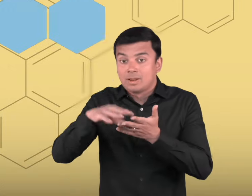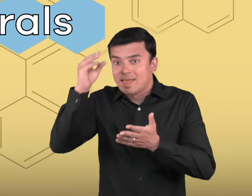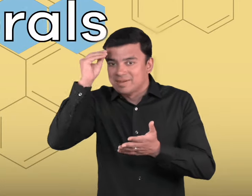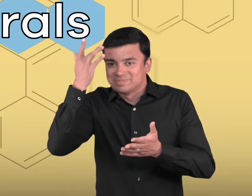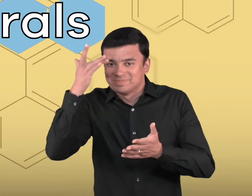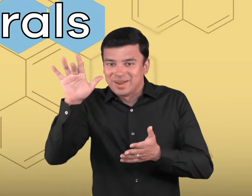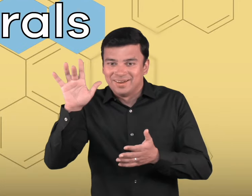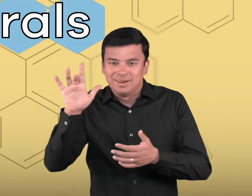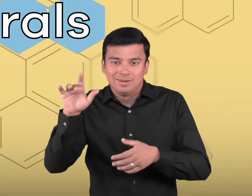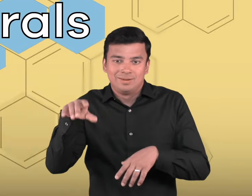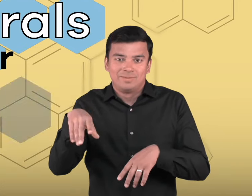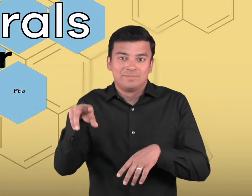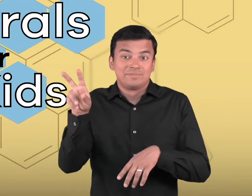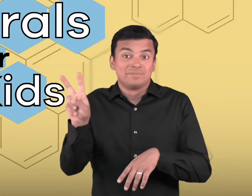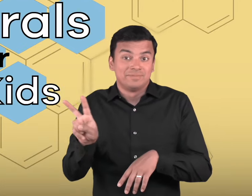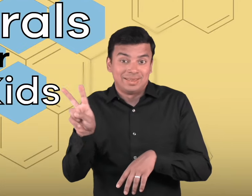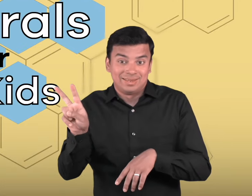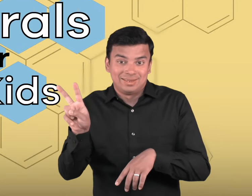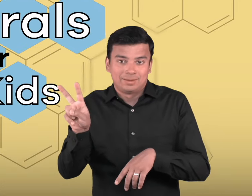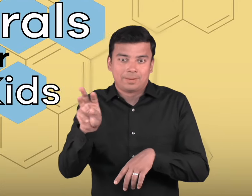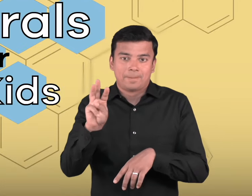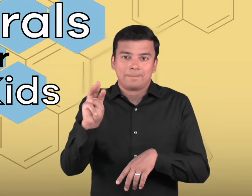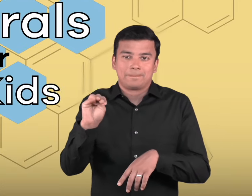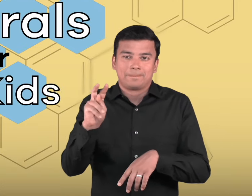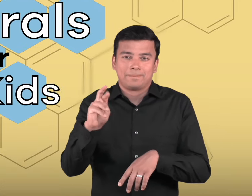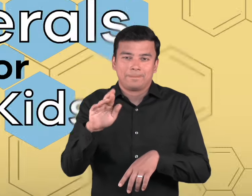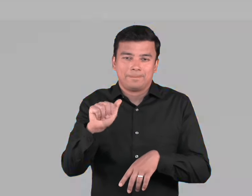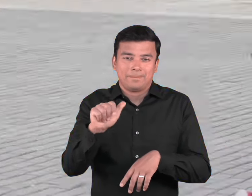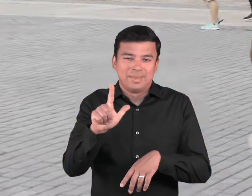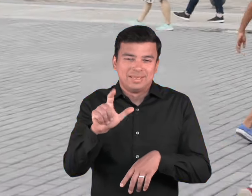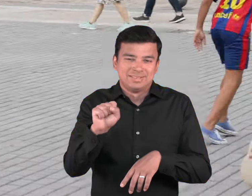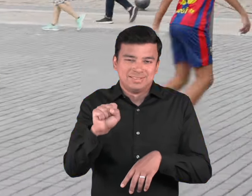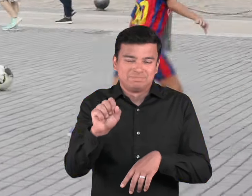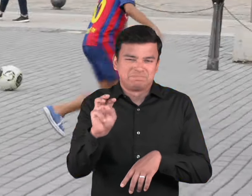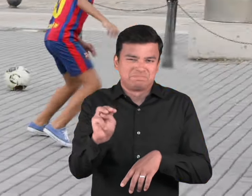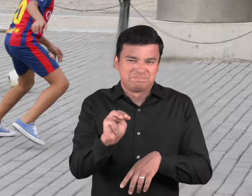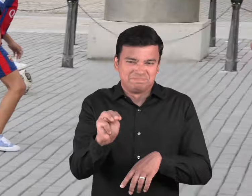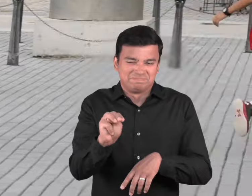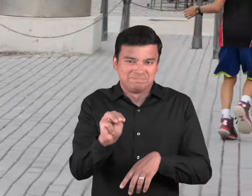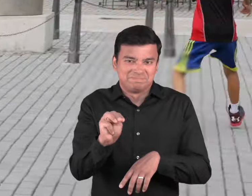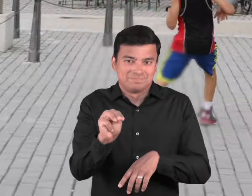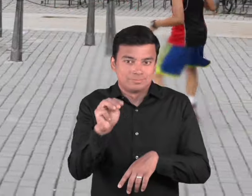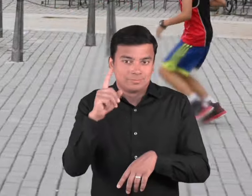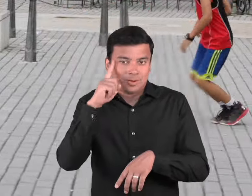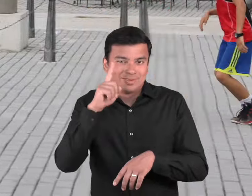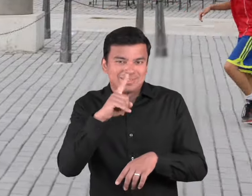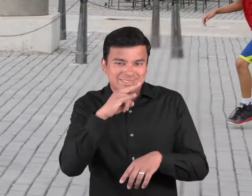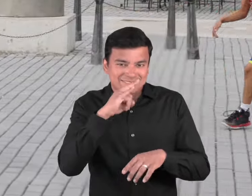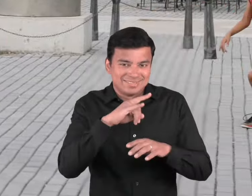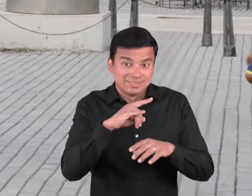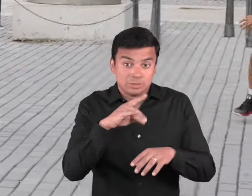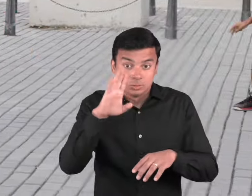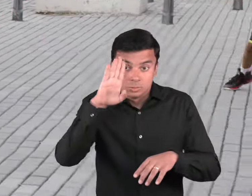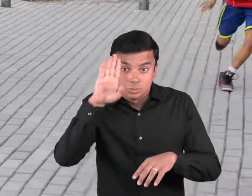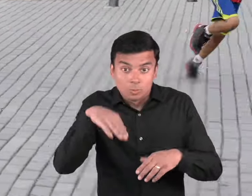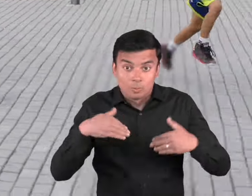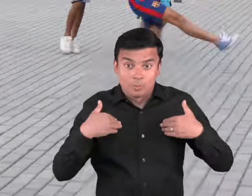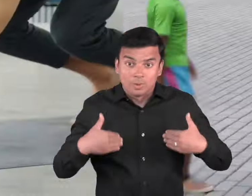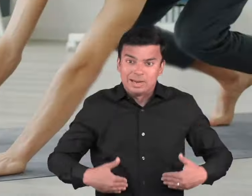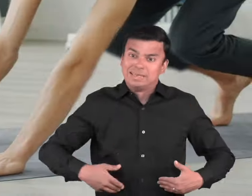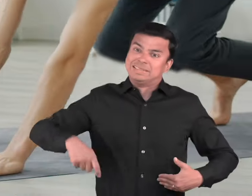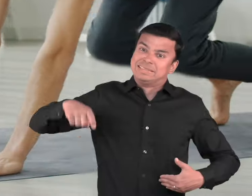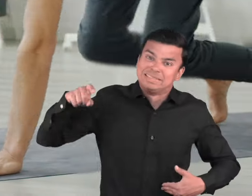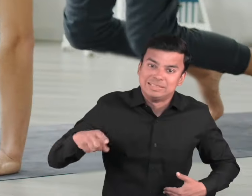vitamins and minerals for kids did you know that your body needs two specific things to work